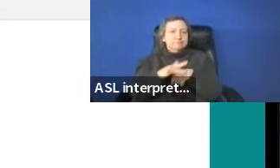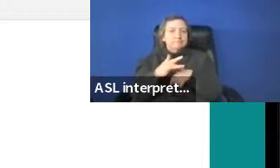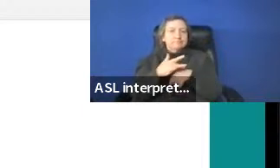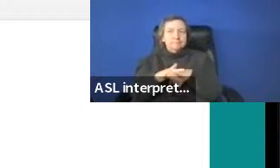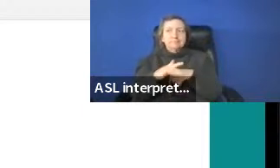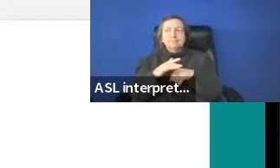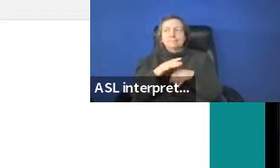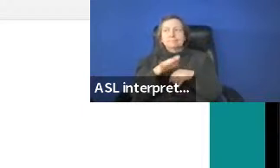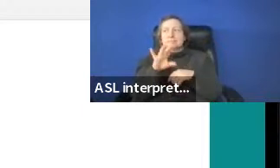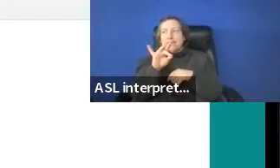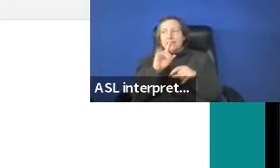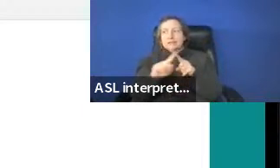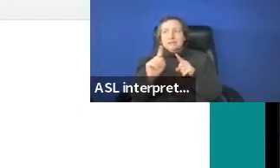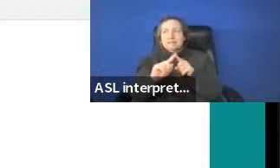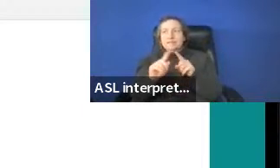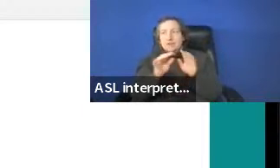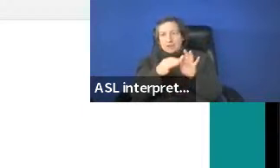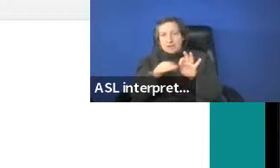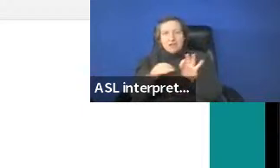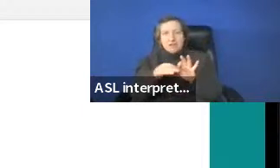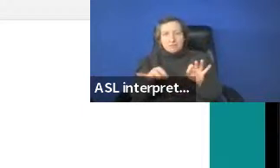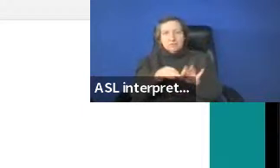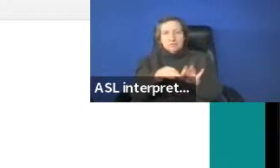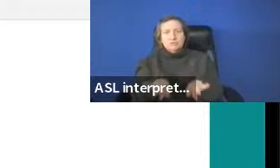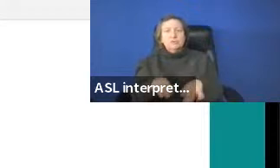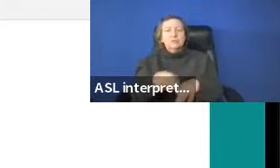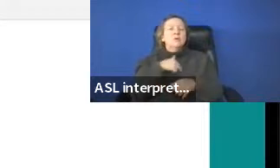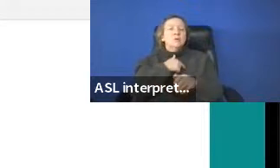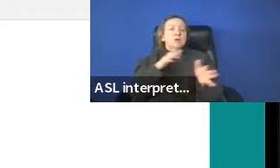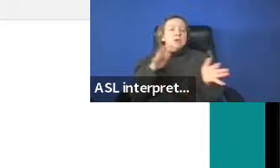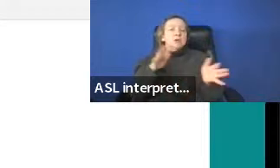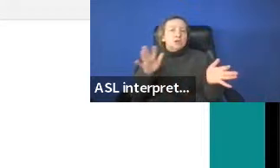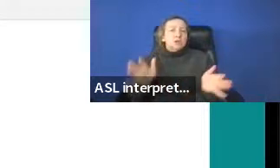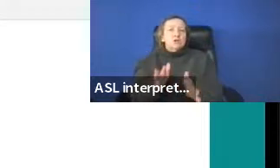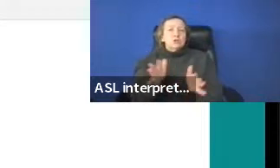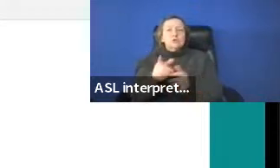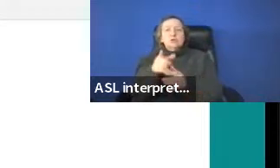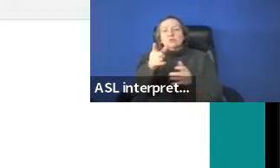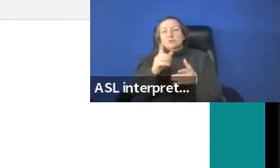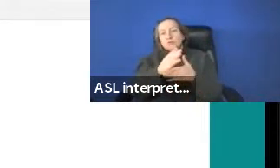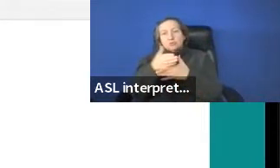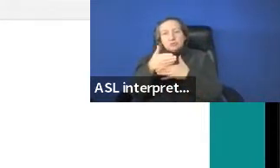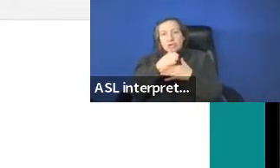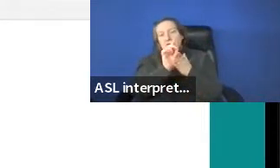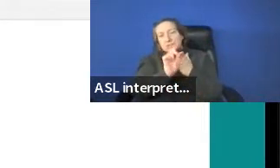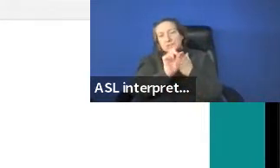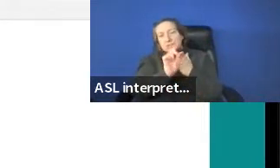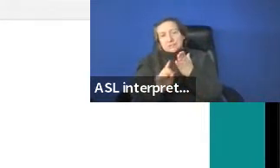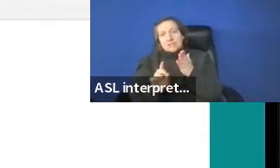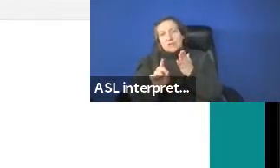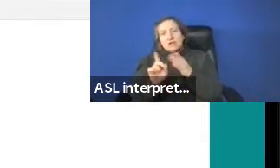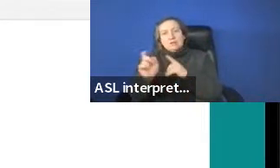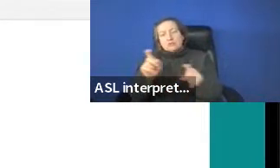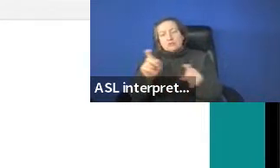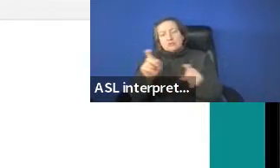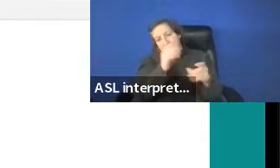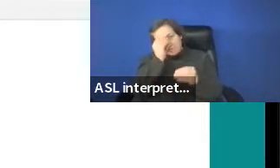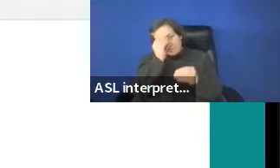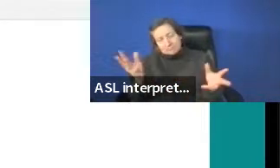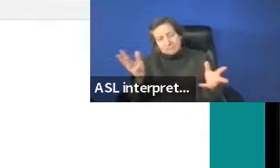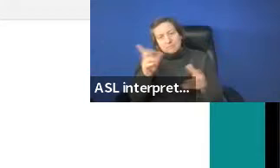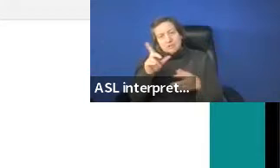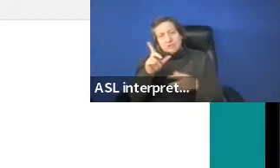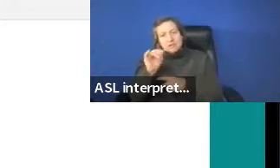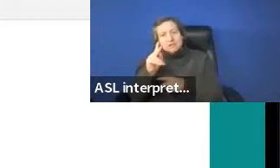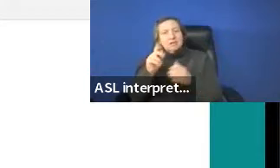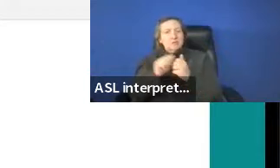in 8 different languages, and we encourage you to share that design survey information and link with